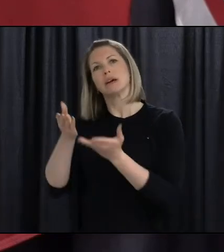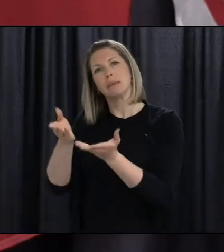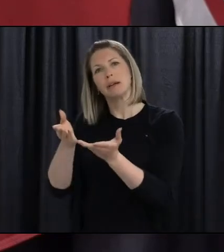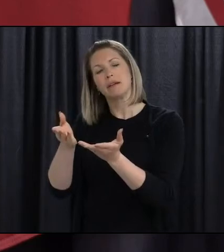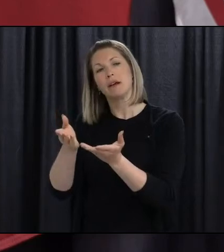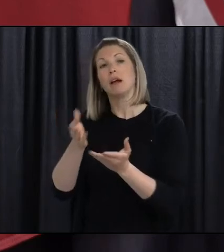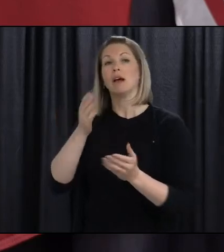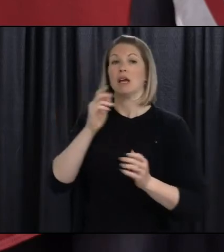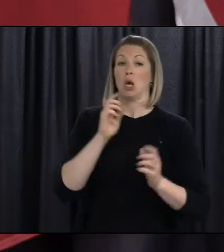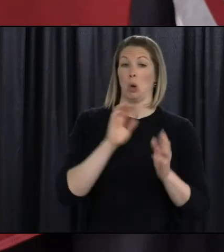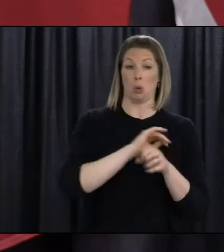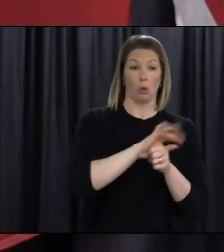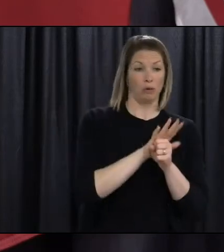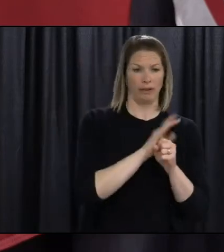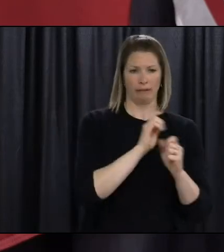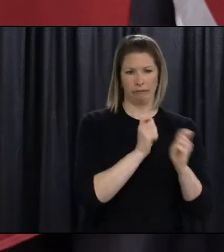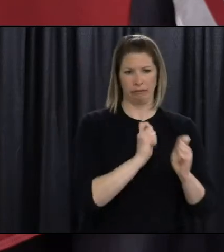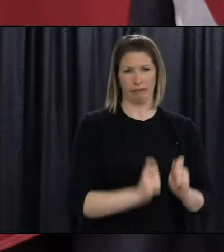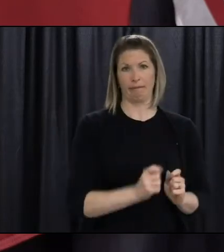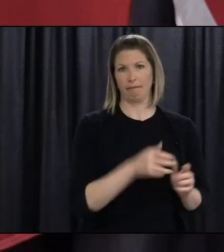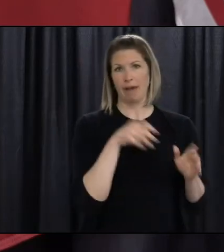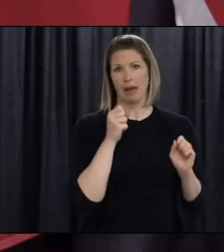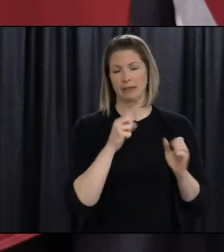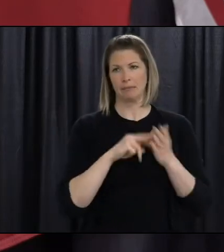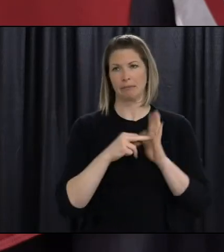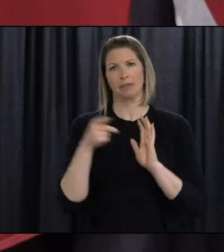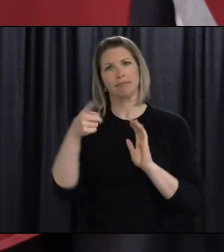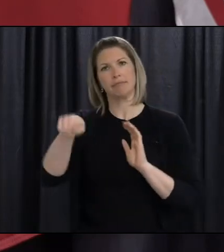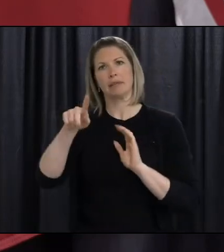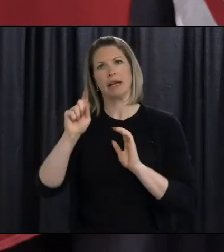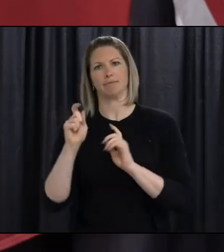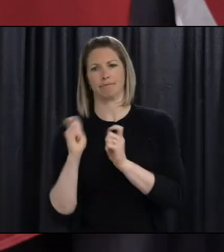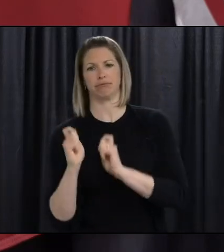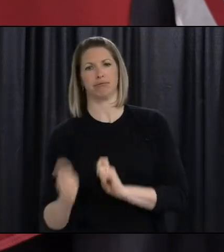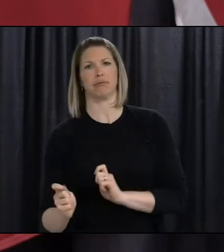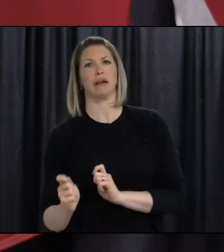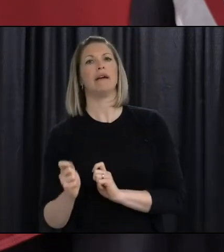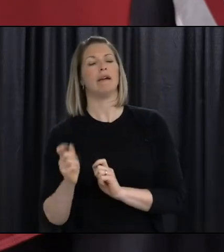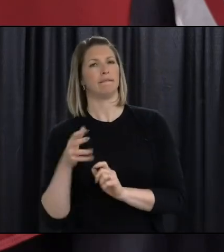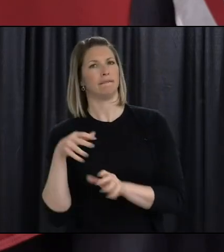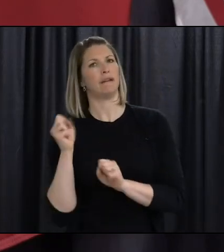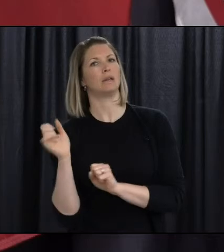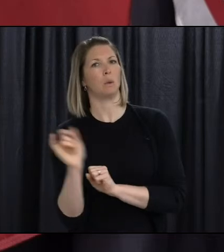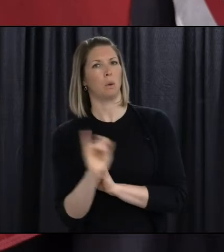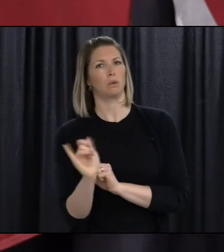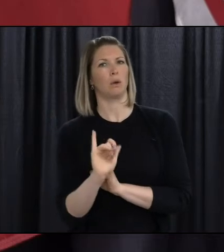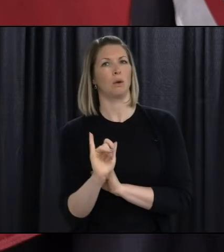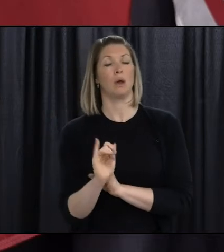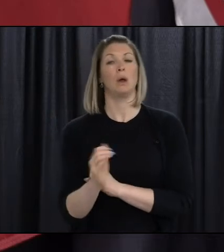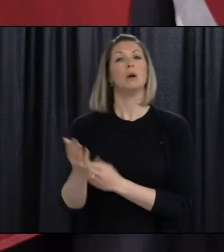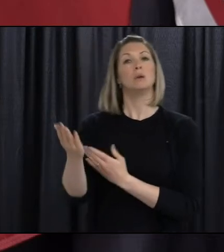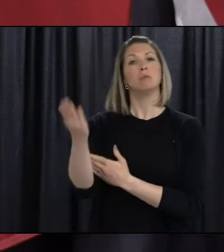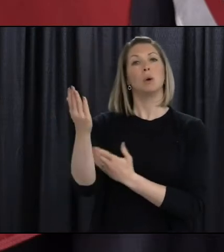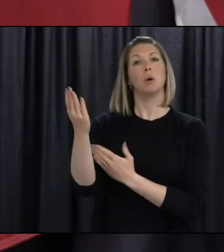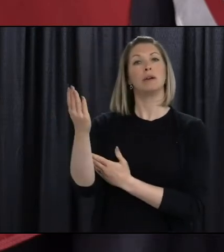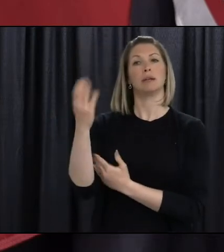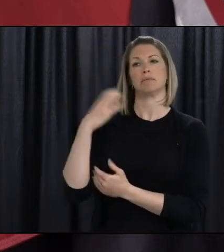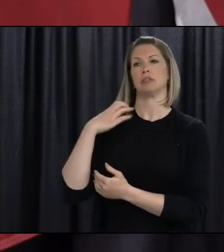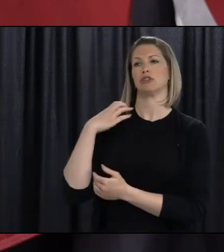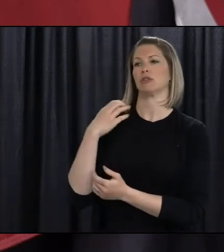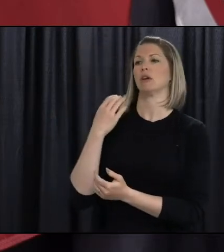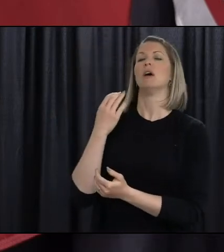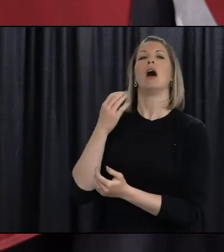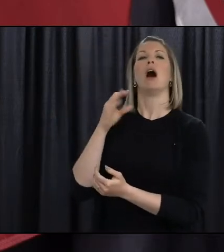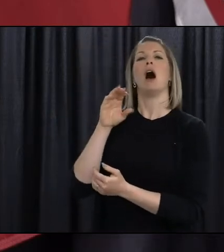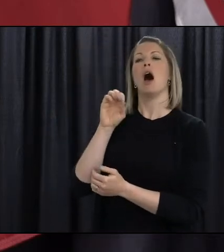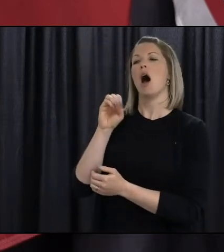times. An example of this today was the announcement by Minister Osborne that he made this morning that involved a number of supports